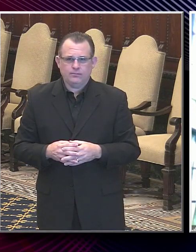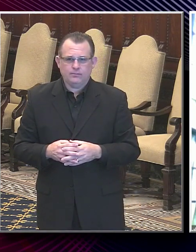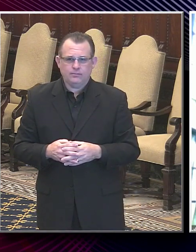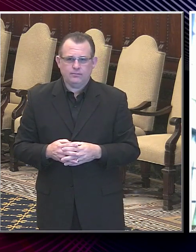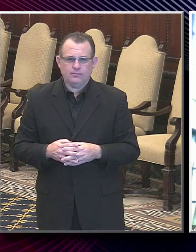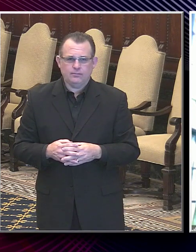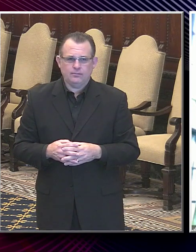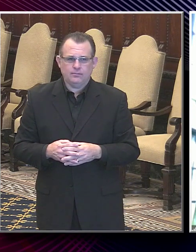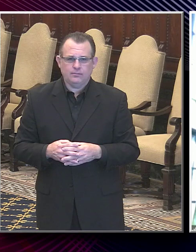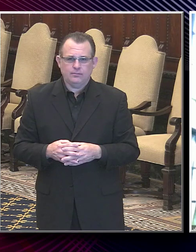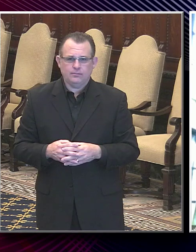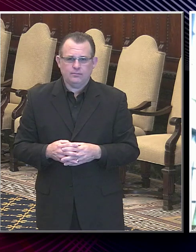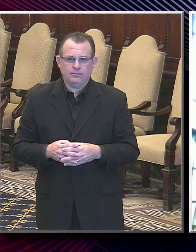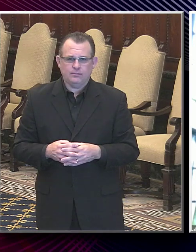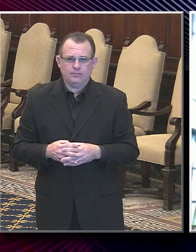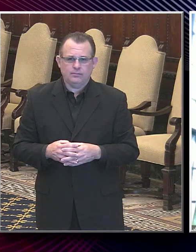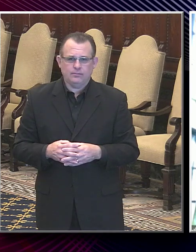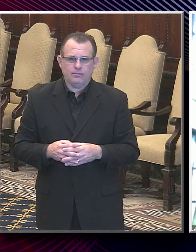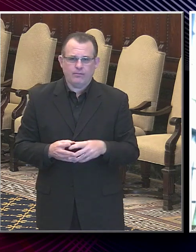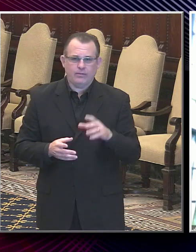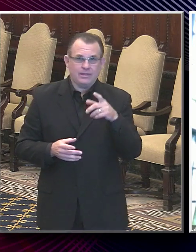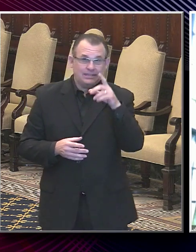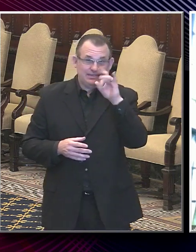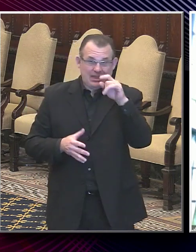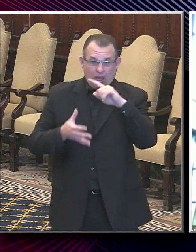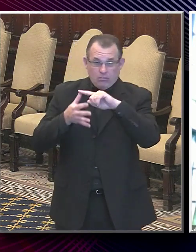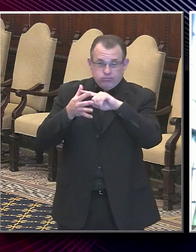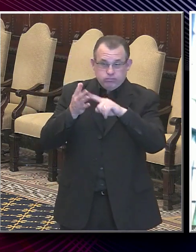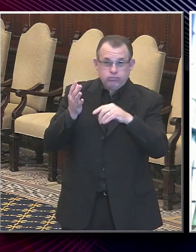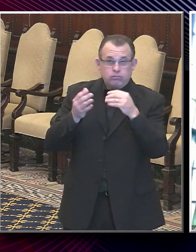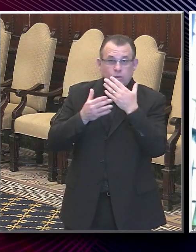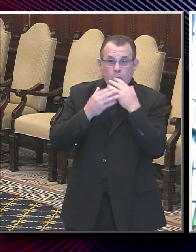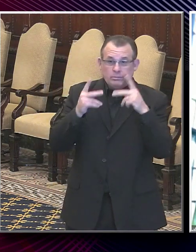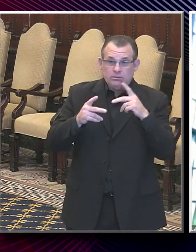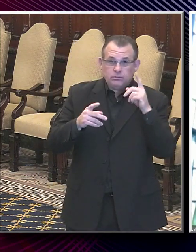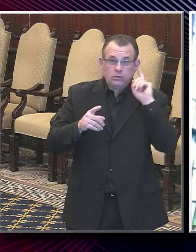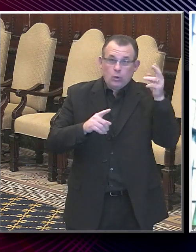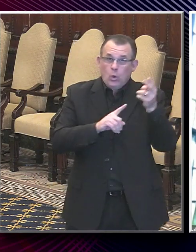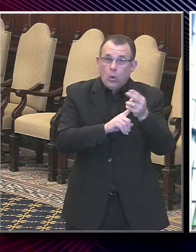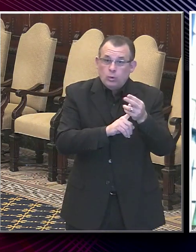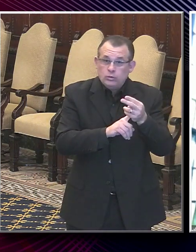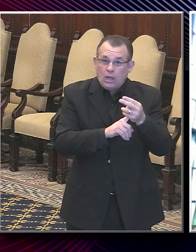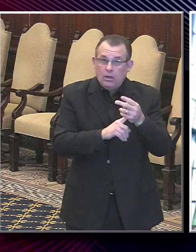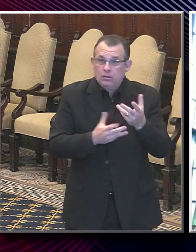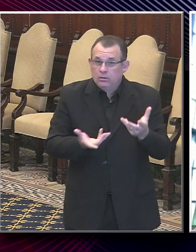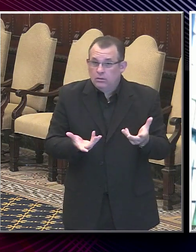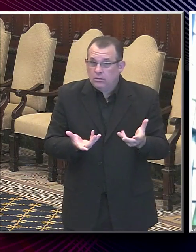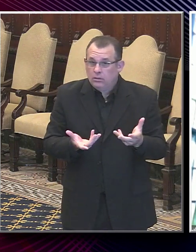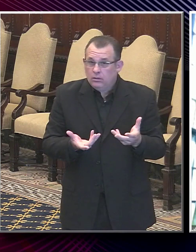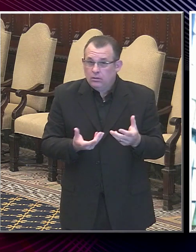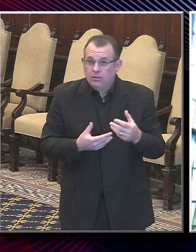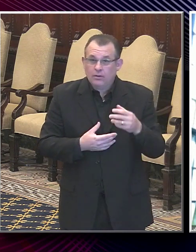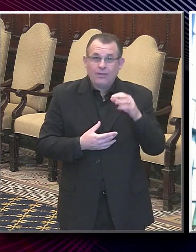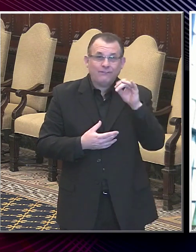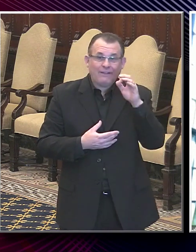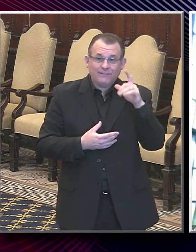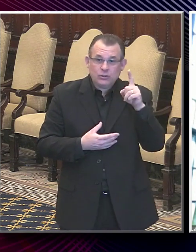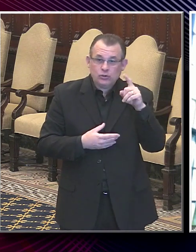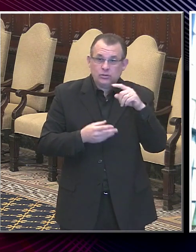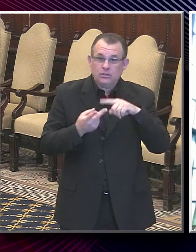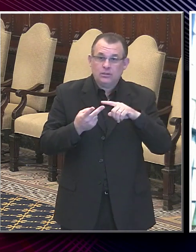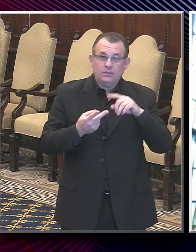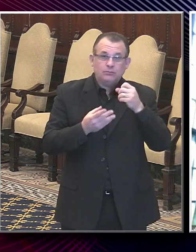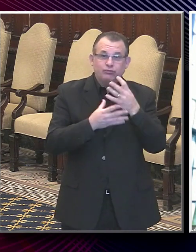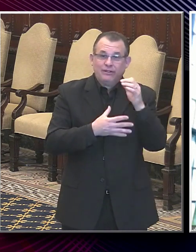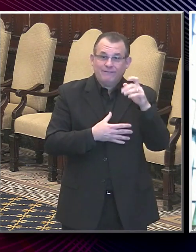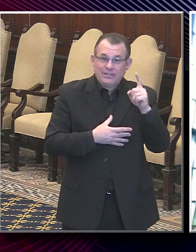know if they went to any of the hotels that you had. I think you had 3 hotels back in April 15th. You talked about Fairfield Inn, Springfield Hill Suites,